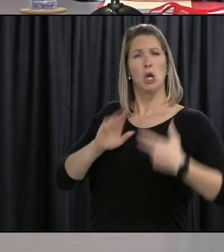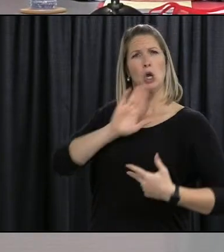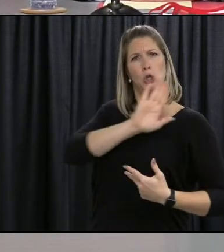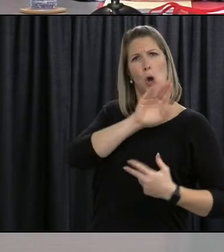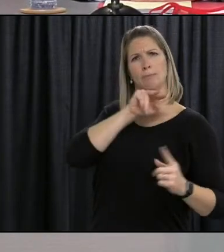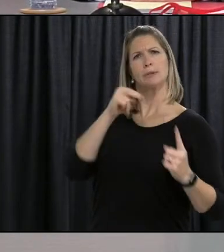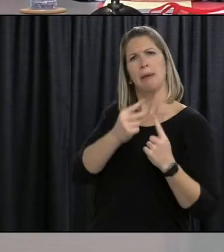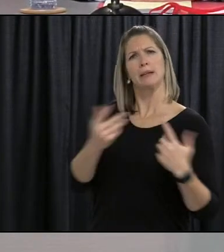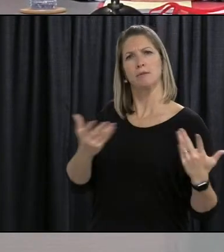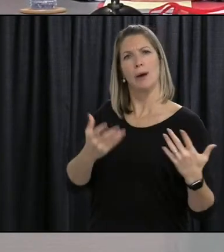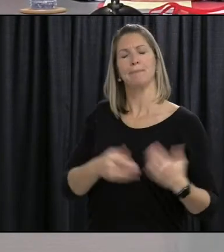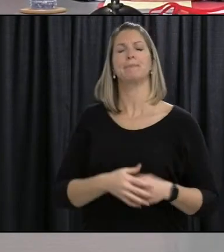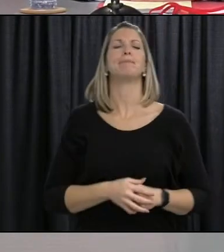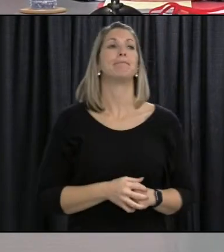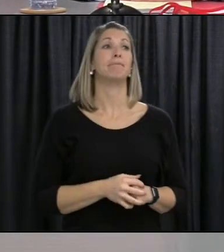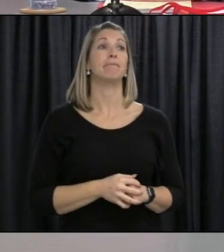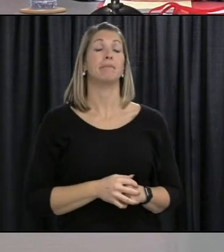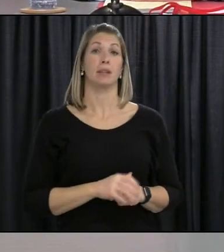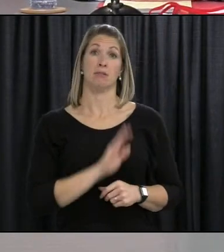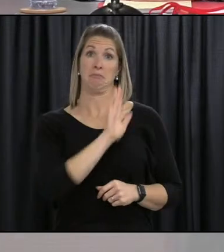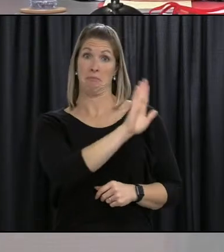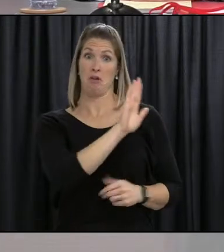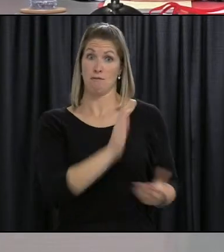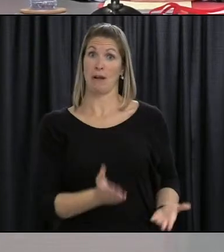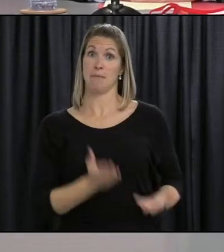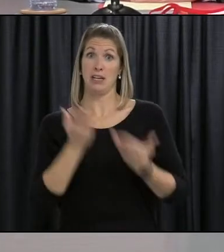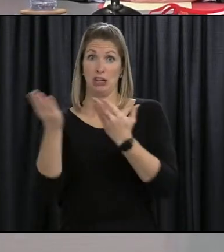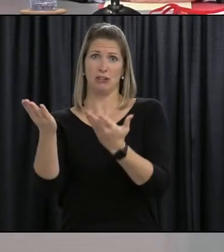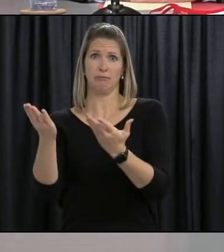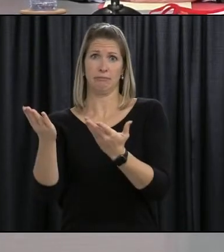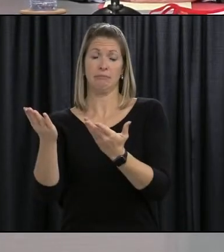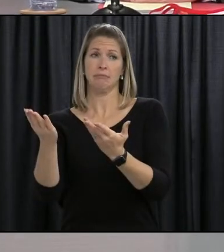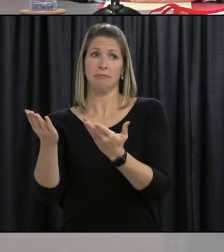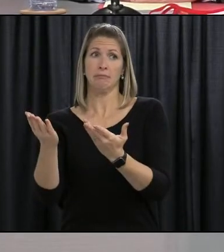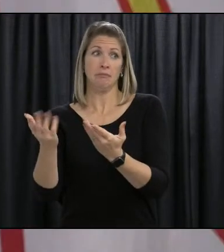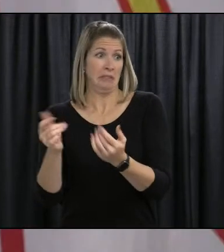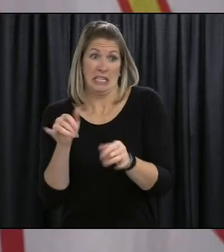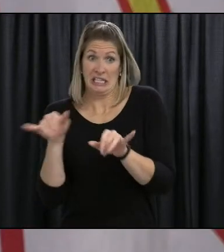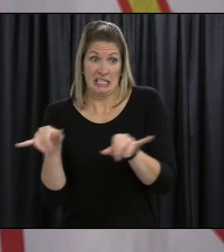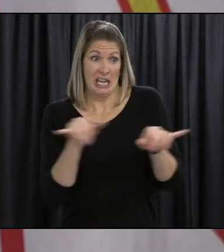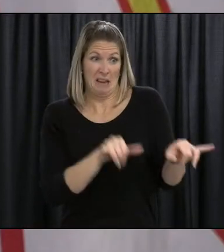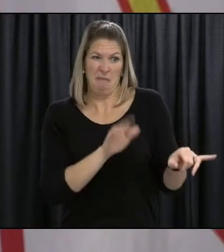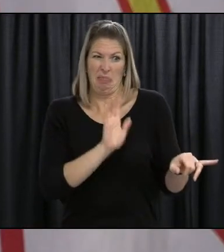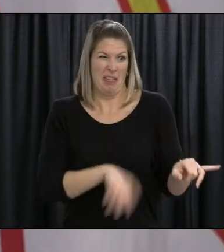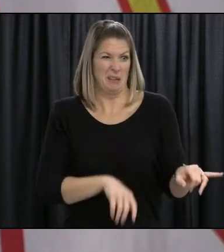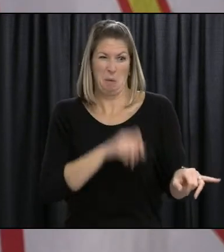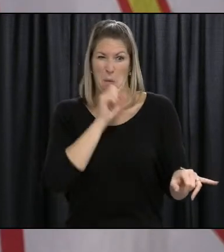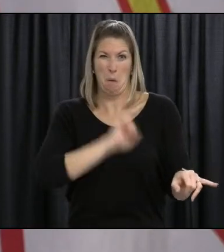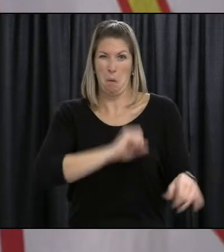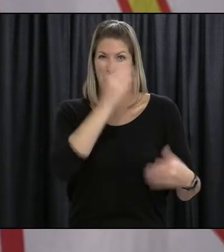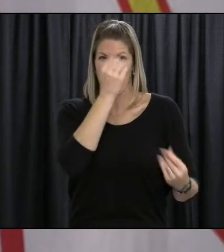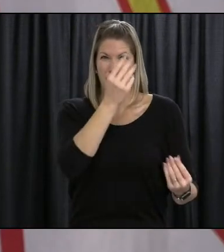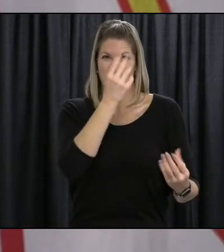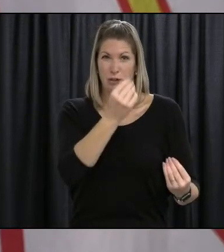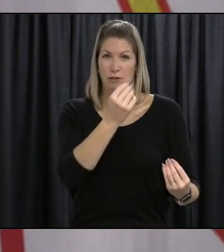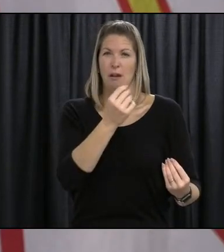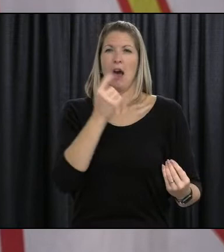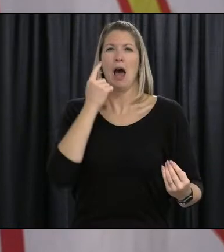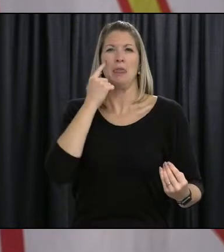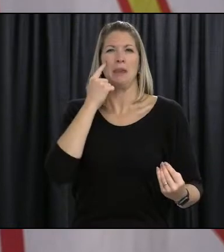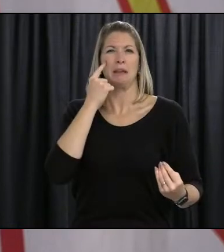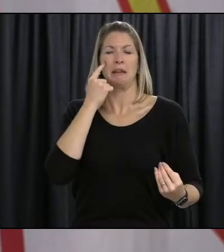So that recommendation, I mean, that's been around for a while, and I think just as we start to move people indoors, I think we just wanted to